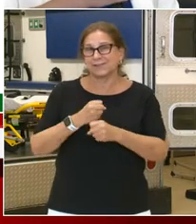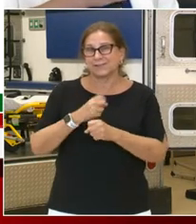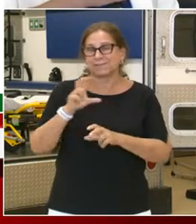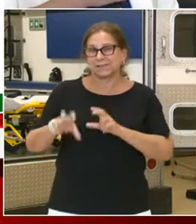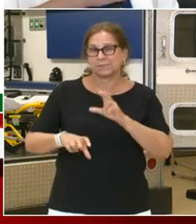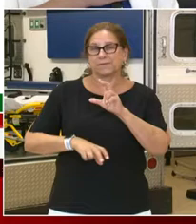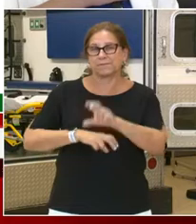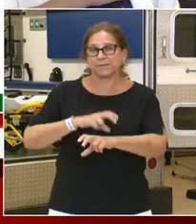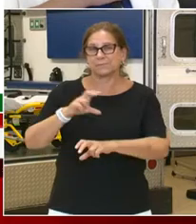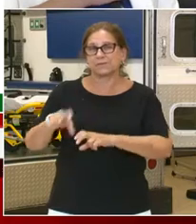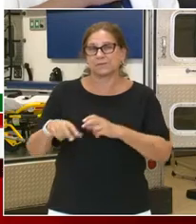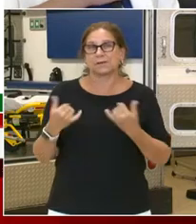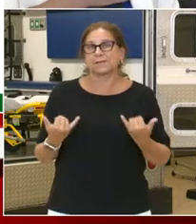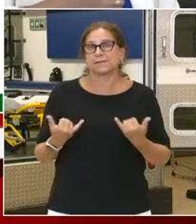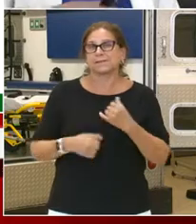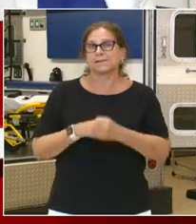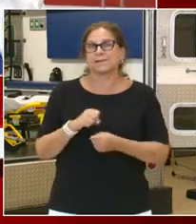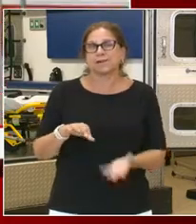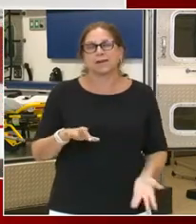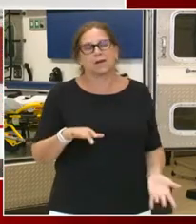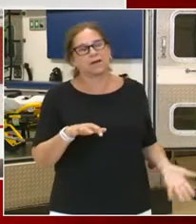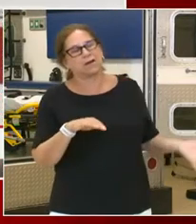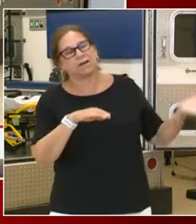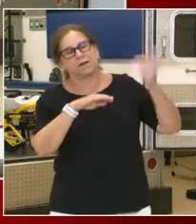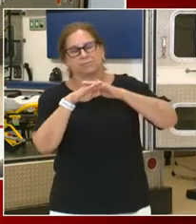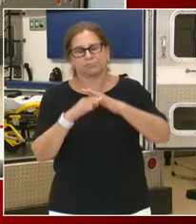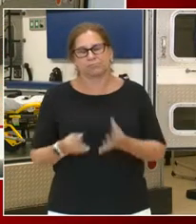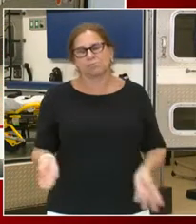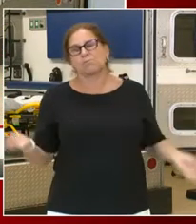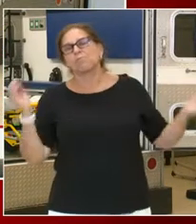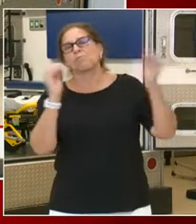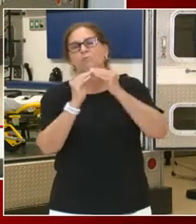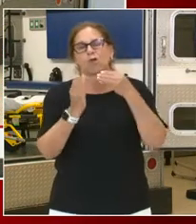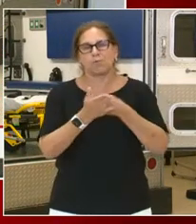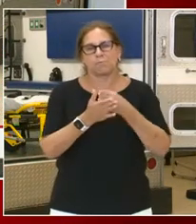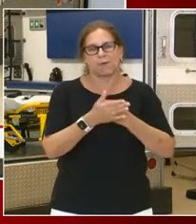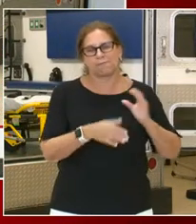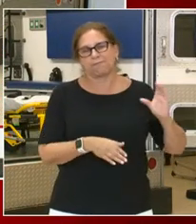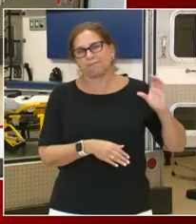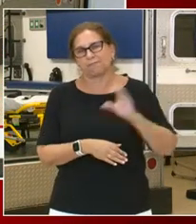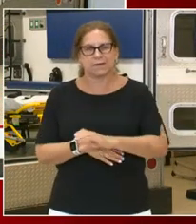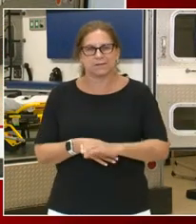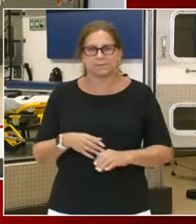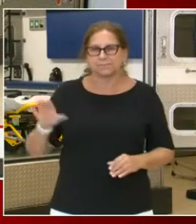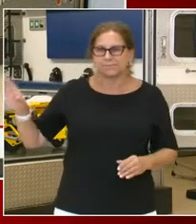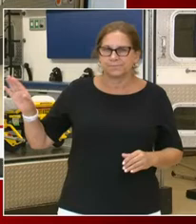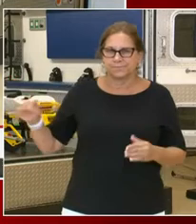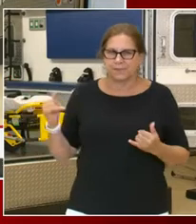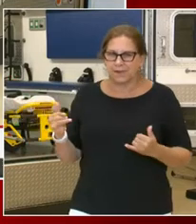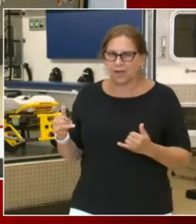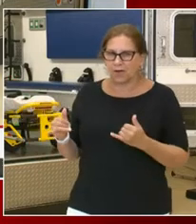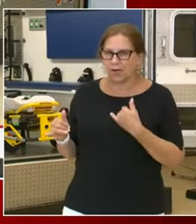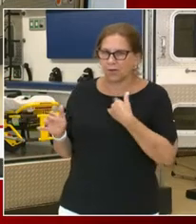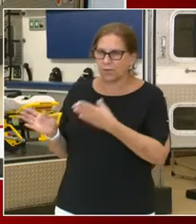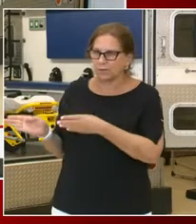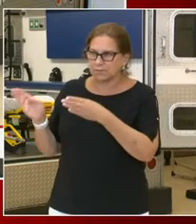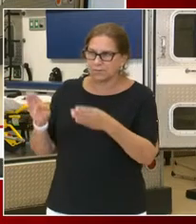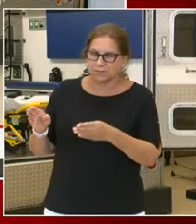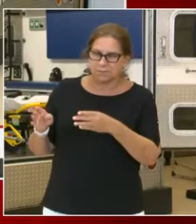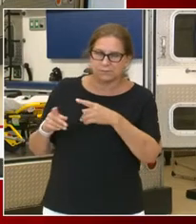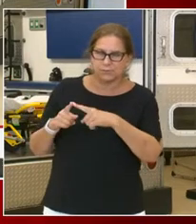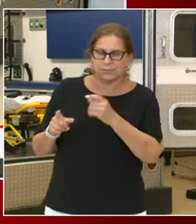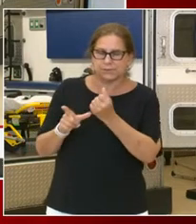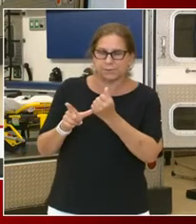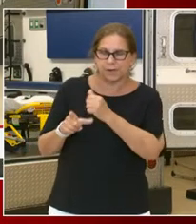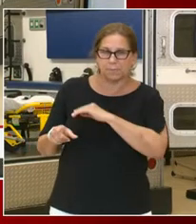for our early childhood and our kids. That's fantastic. And Deputy Mayor, I just want to know, what are your thoughts on reacting to some of those investments that Shauna highlighted,